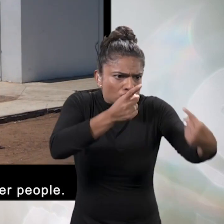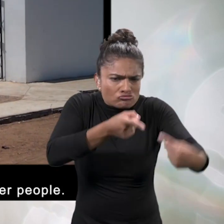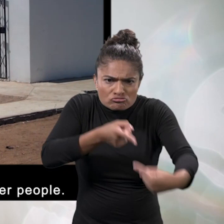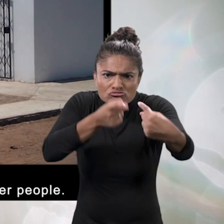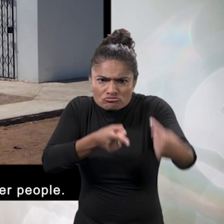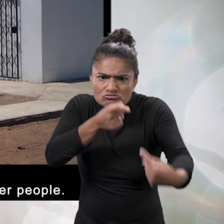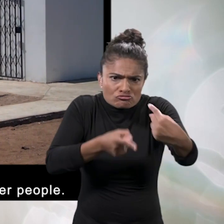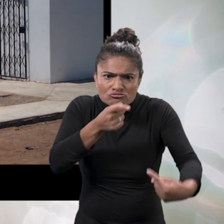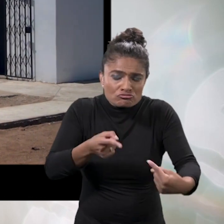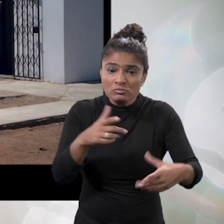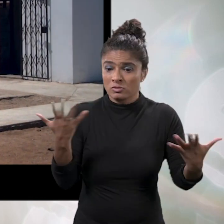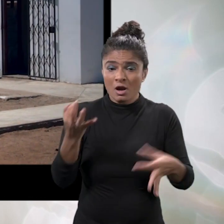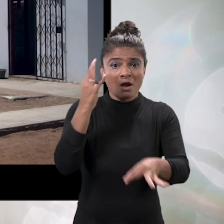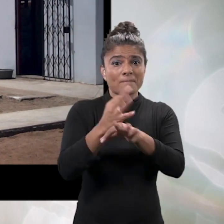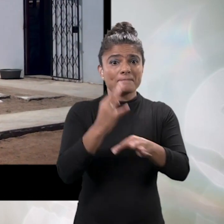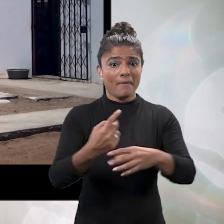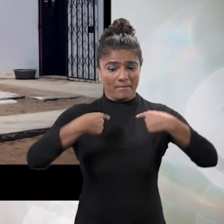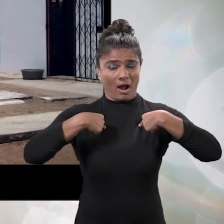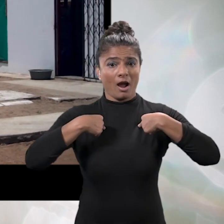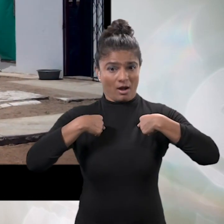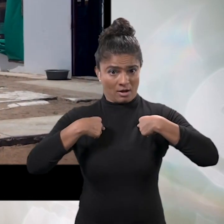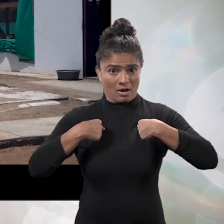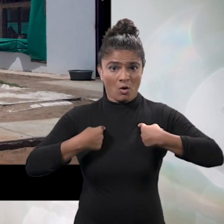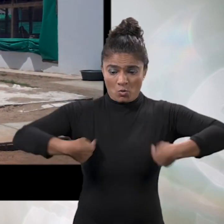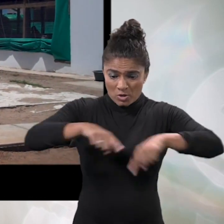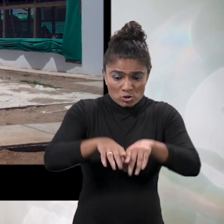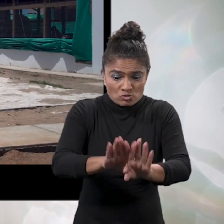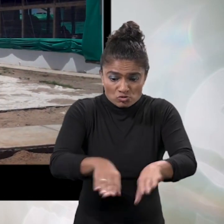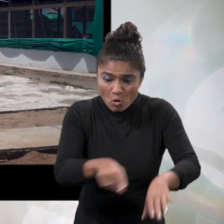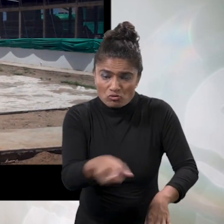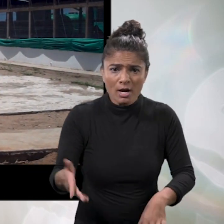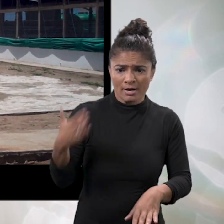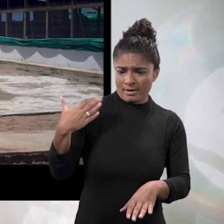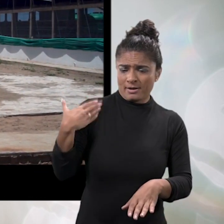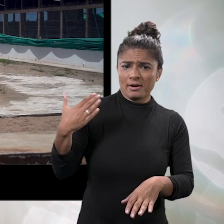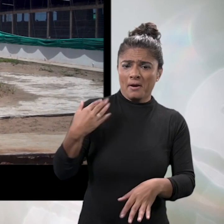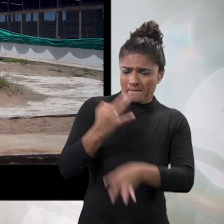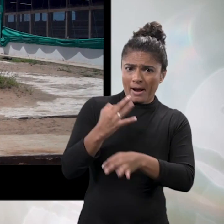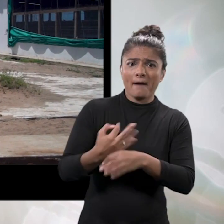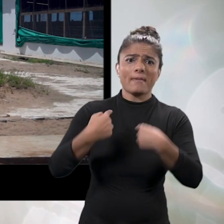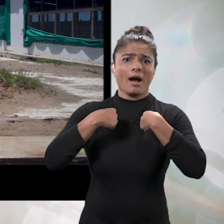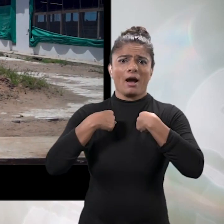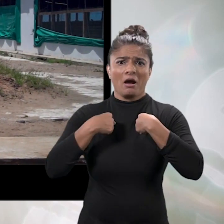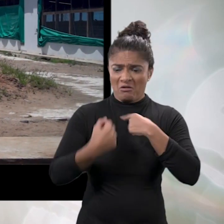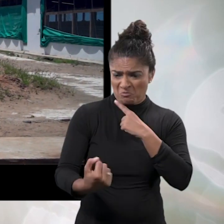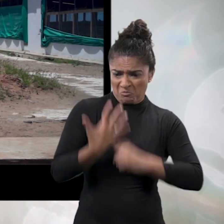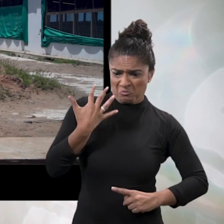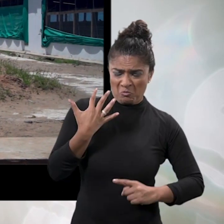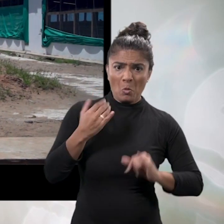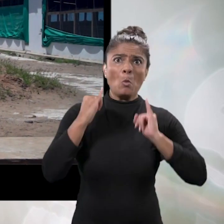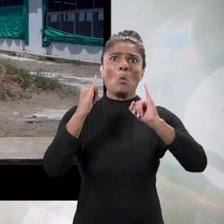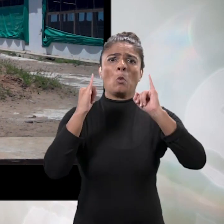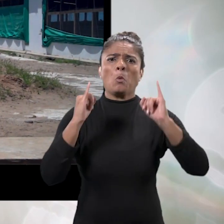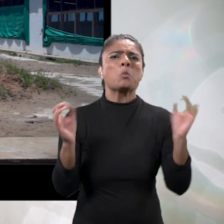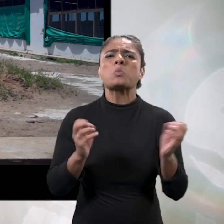abakhona emhlabeni ngoba nathi singobaba sineyingane ezithi baba yabona ayikho